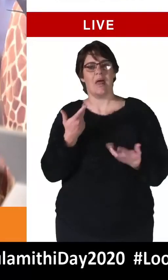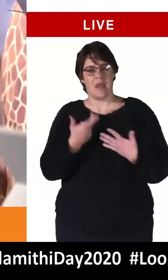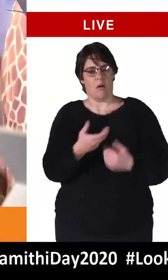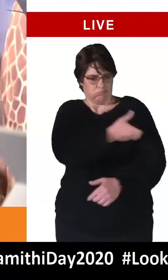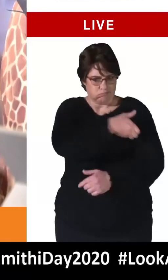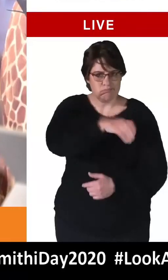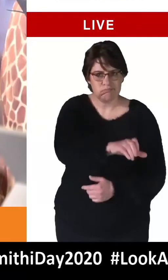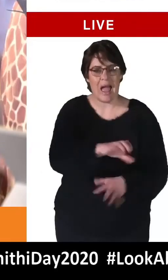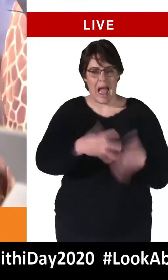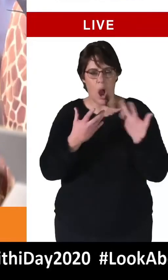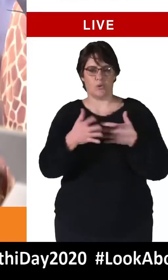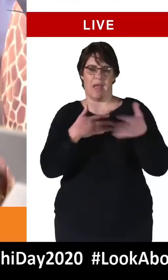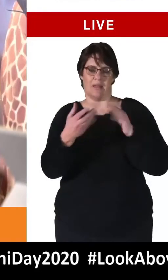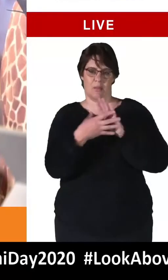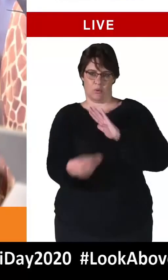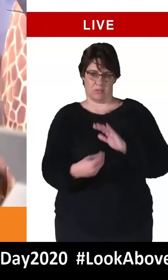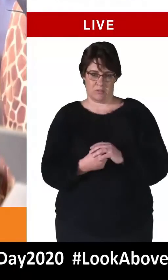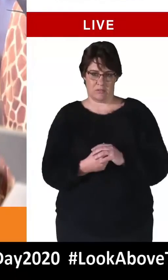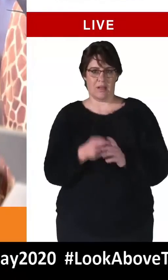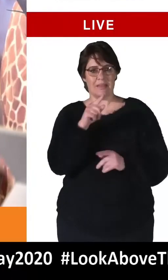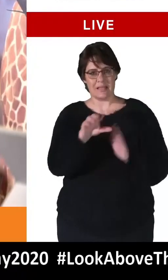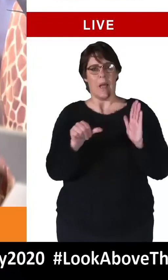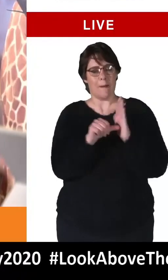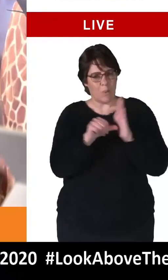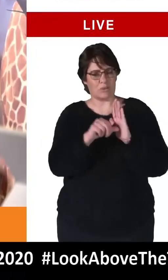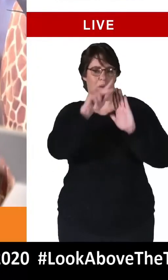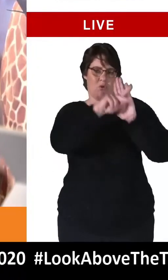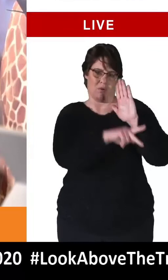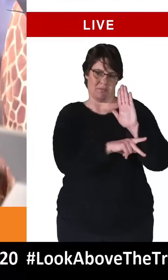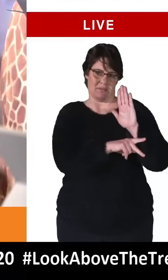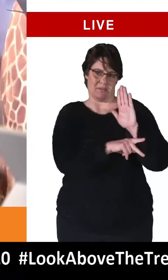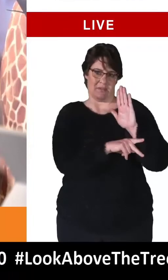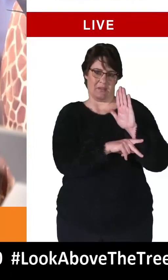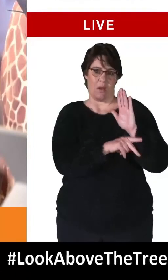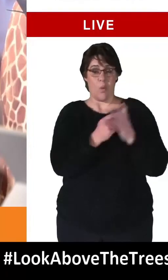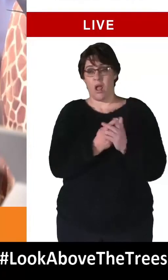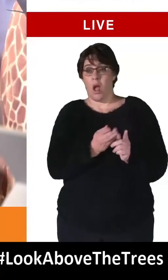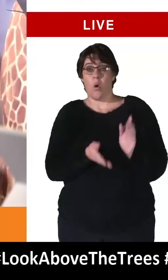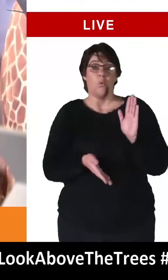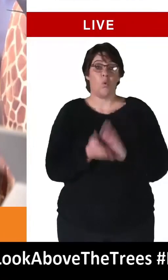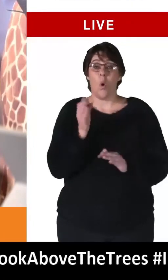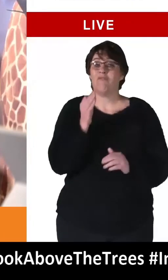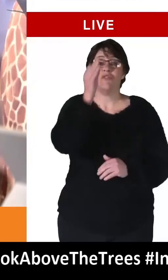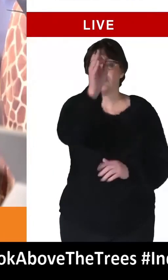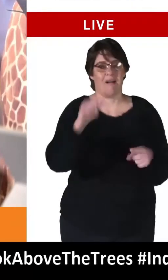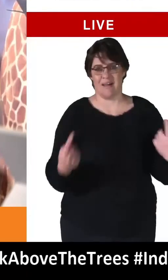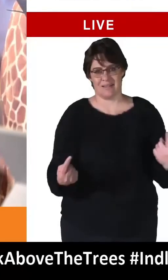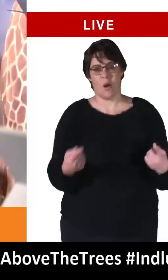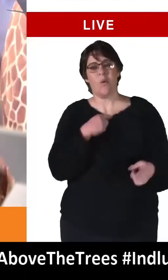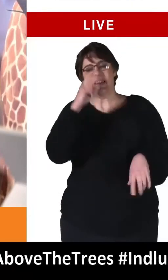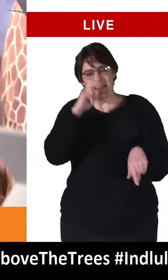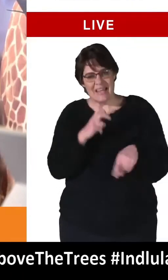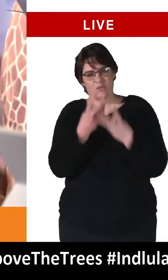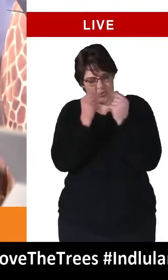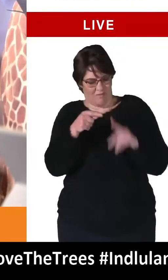to deal with modeling. Those are fundamental problems, and we are not going to go anywhere unless we start addressing those.